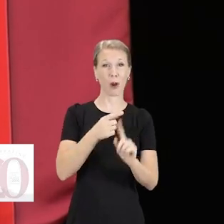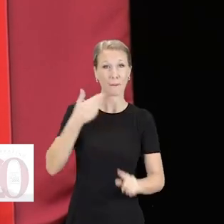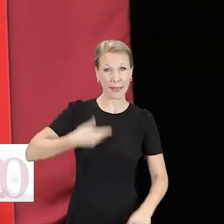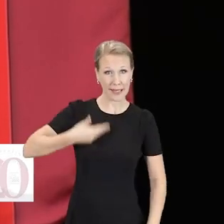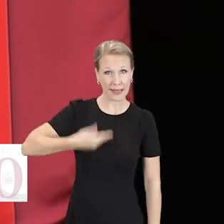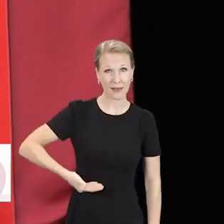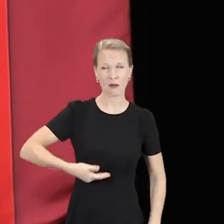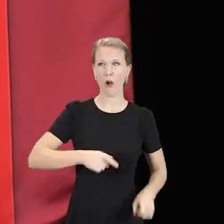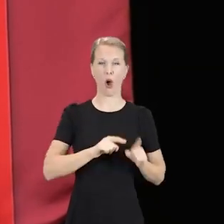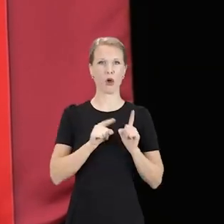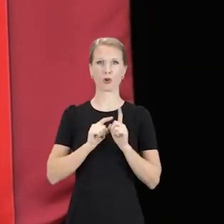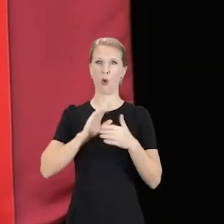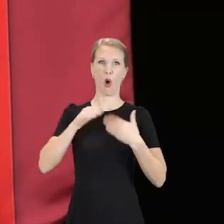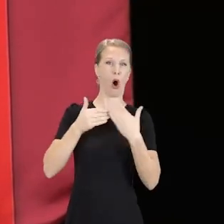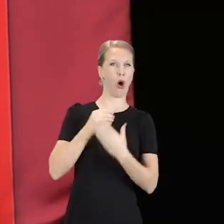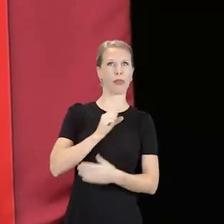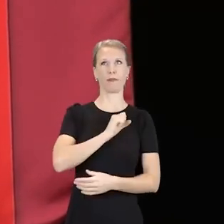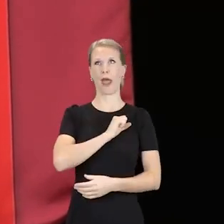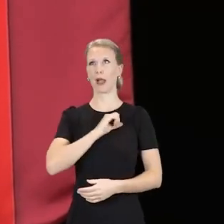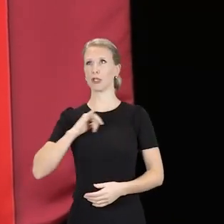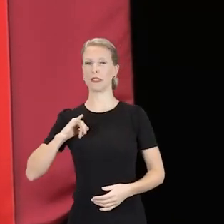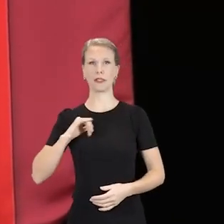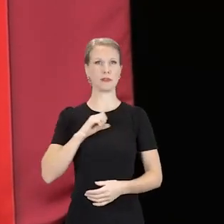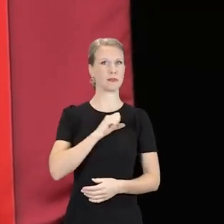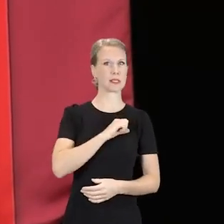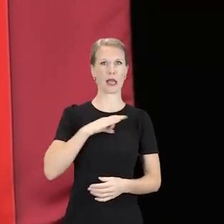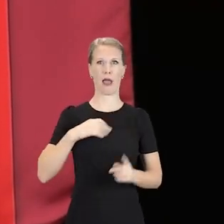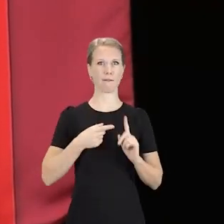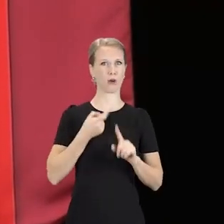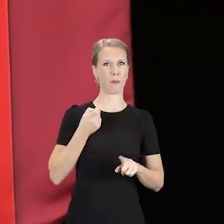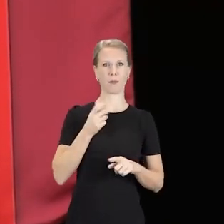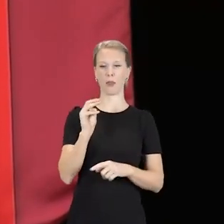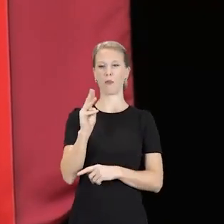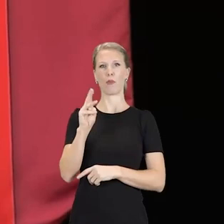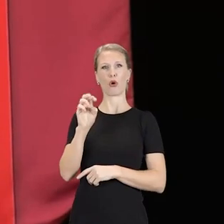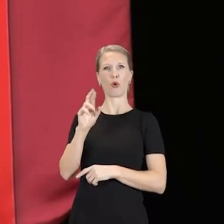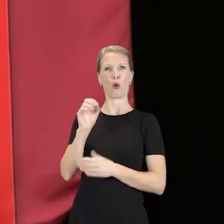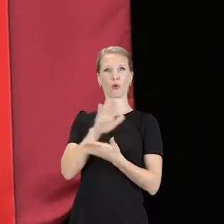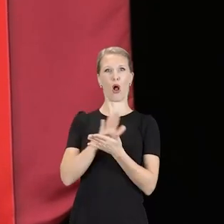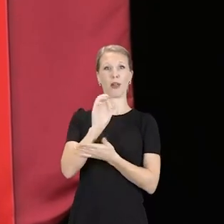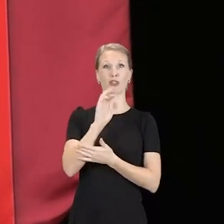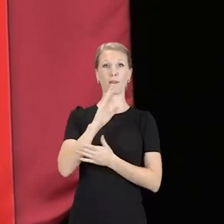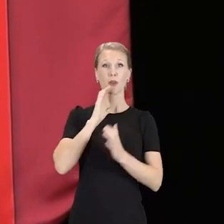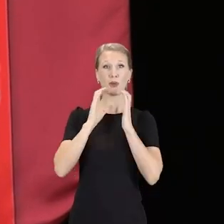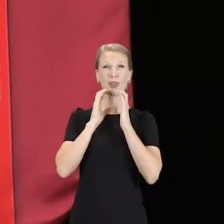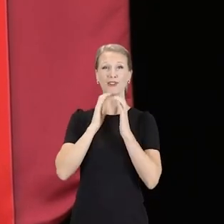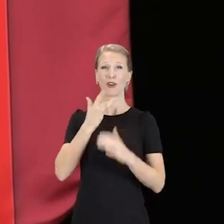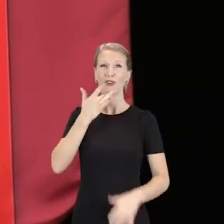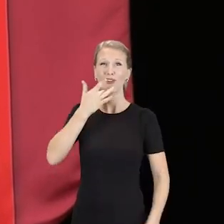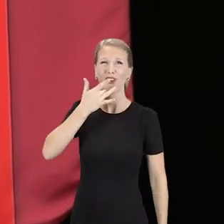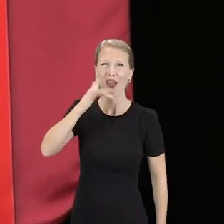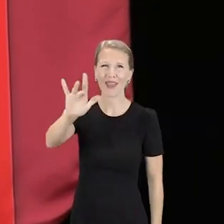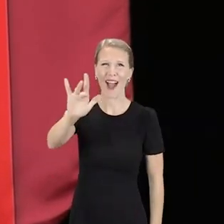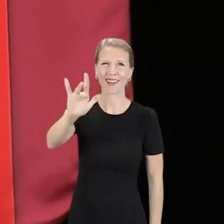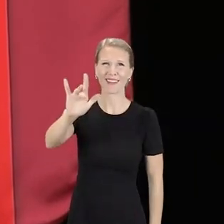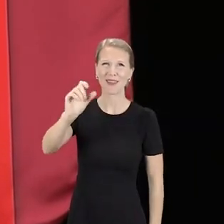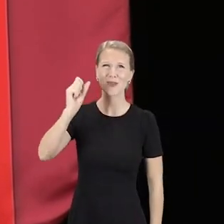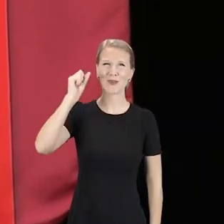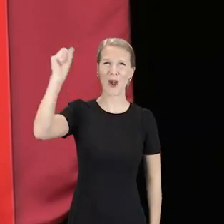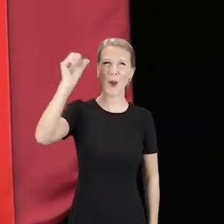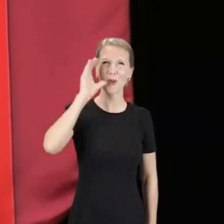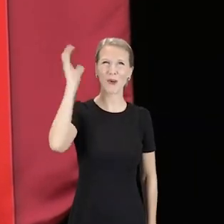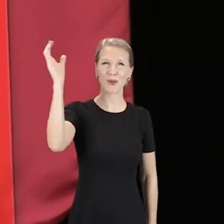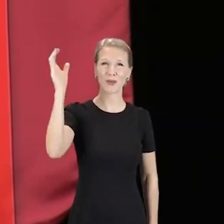goals. Congratulations from me and from the entire faculty and staff of the Murrow College of Communication. Good